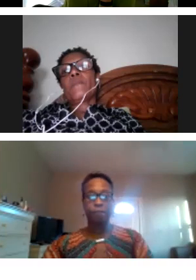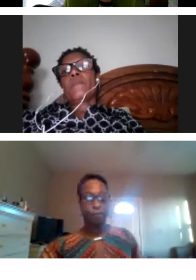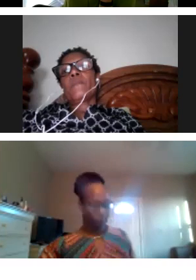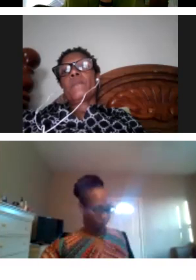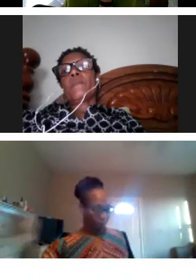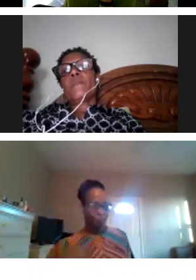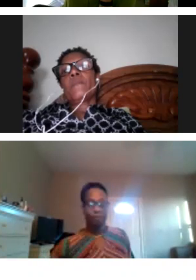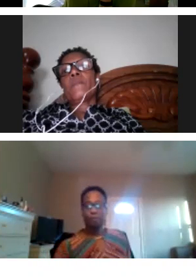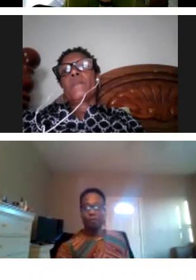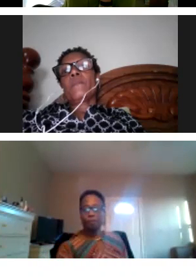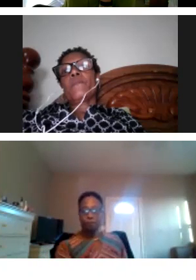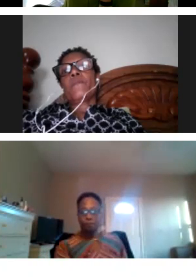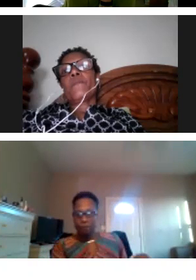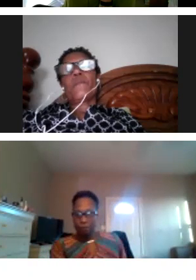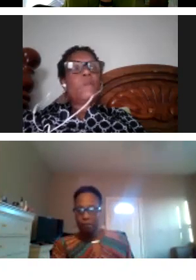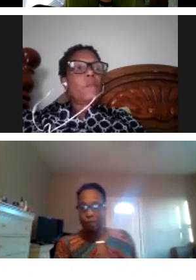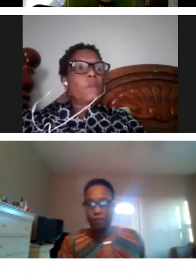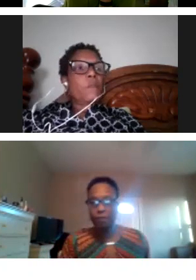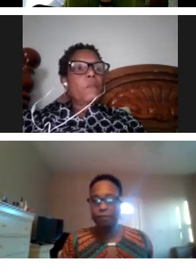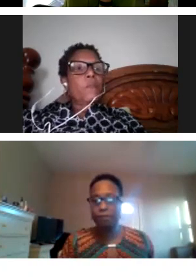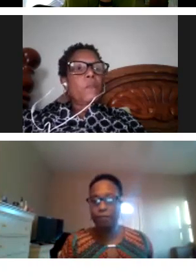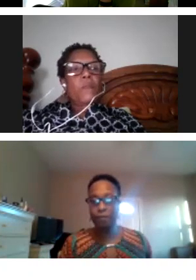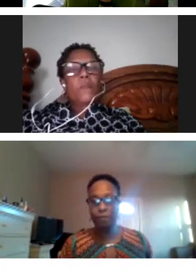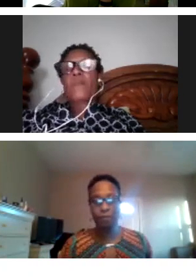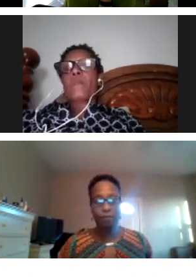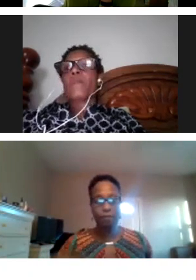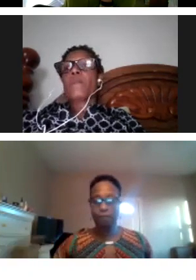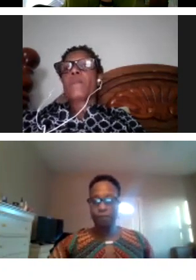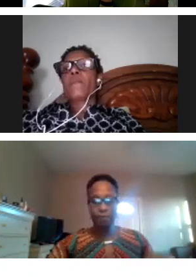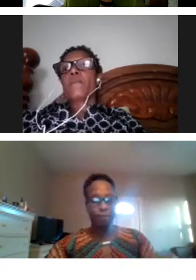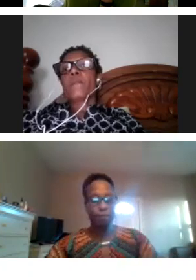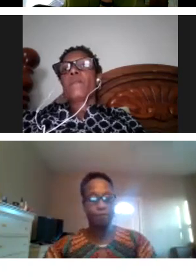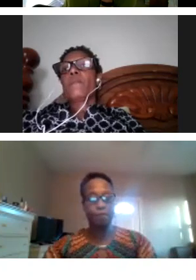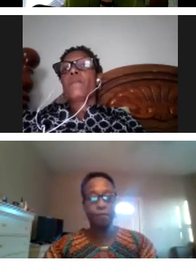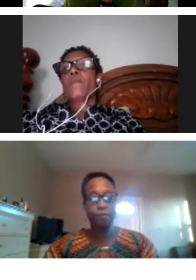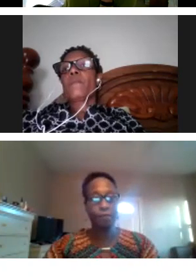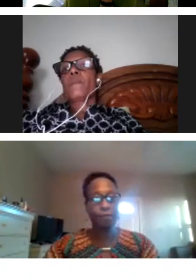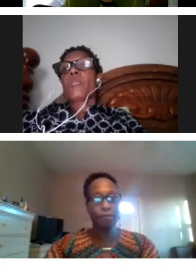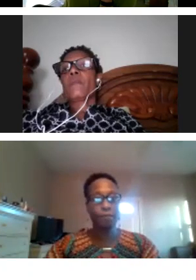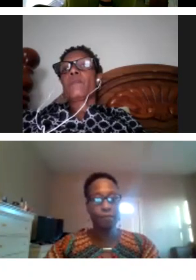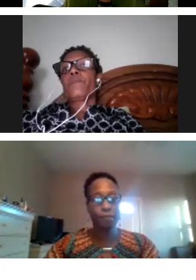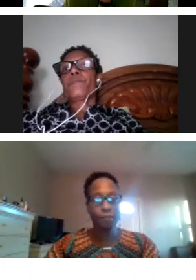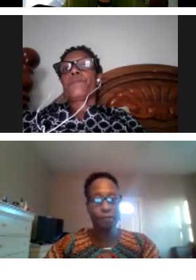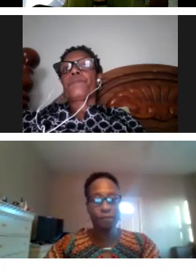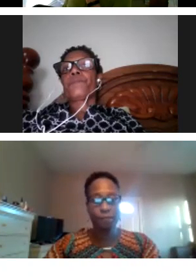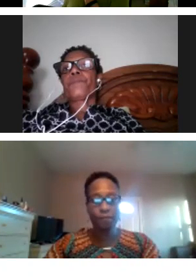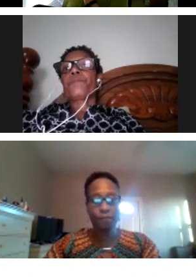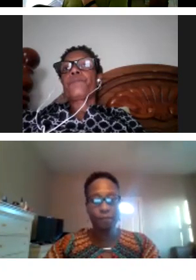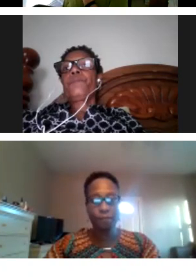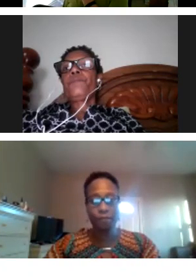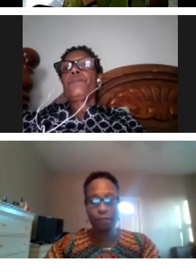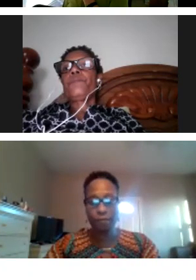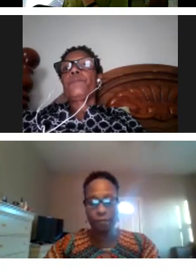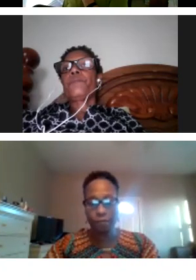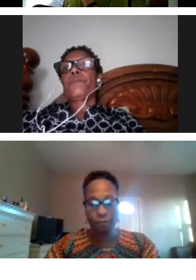policy and legal fellow, And I'm going to see if, hey, Tiami, I can't take